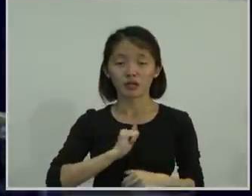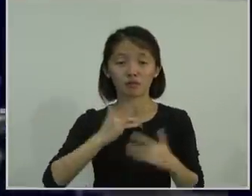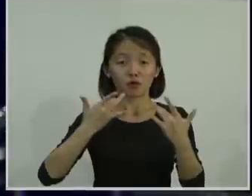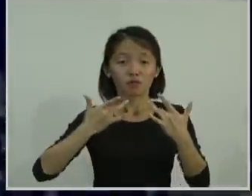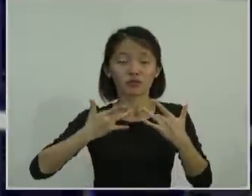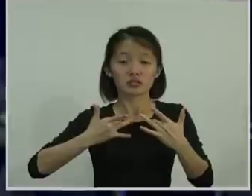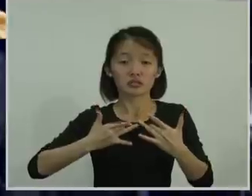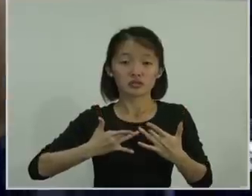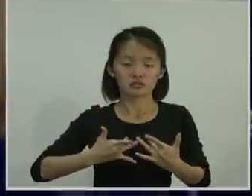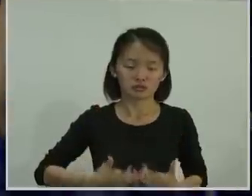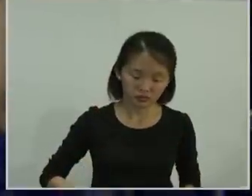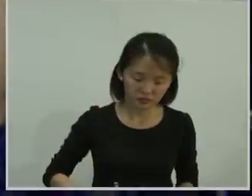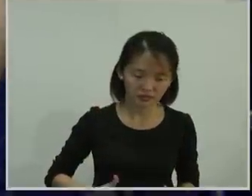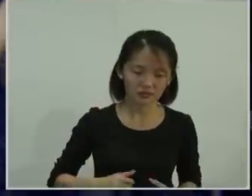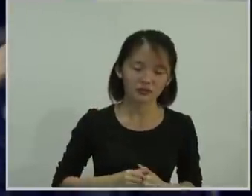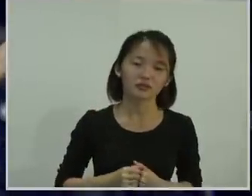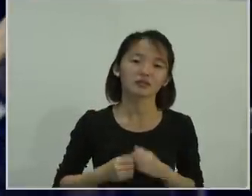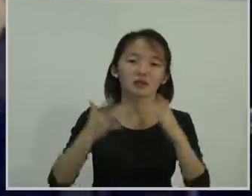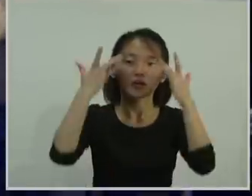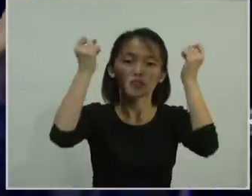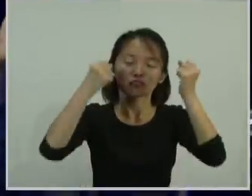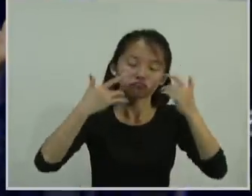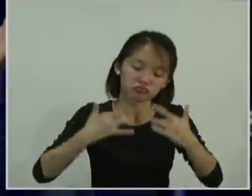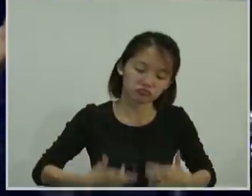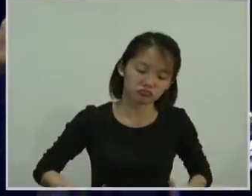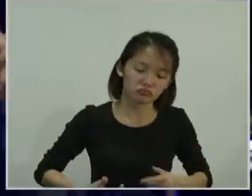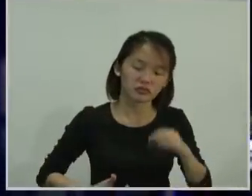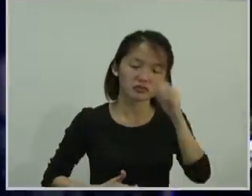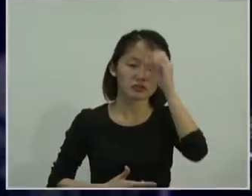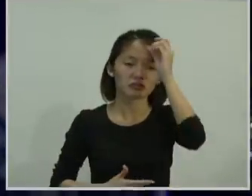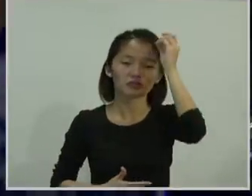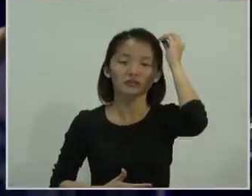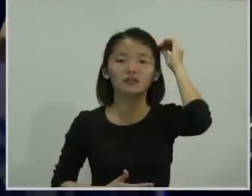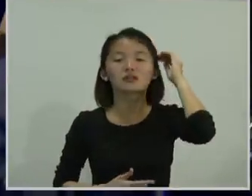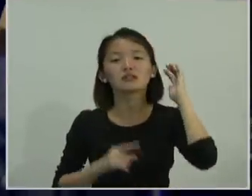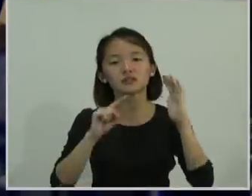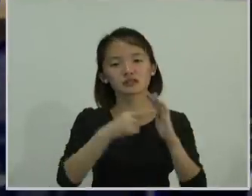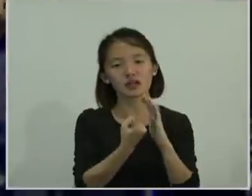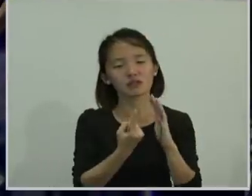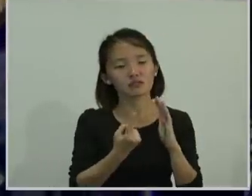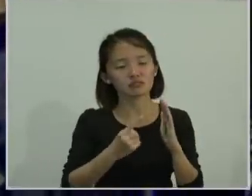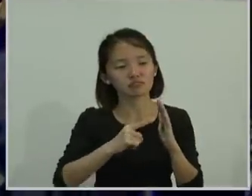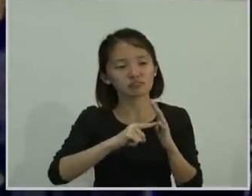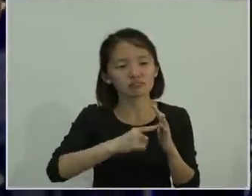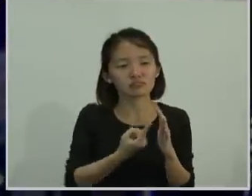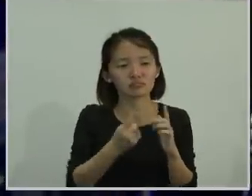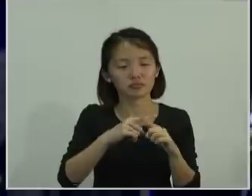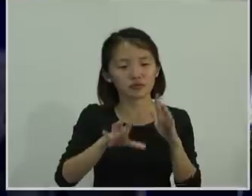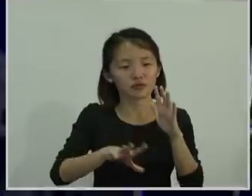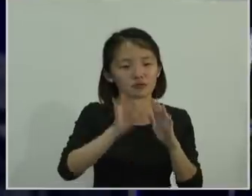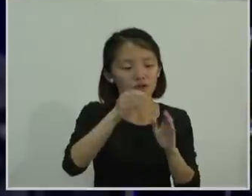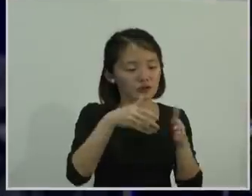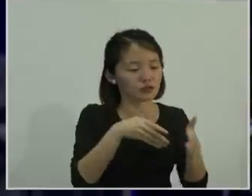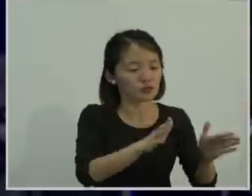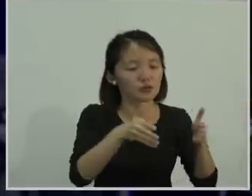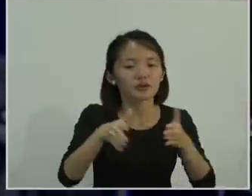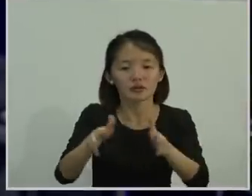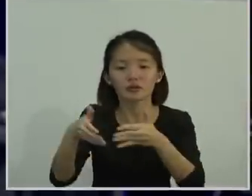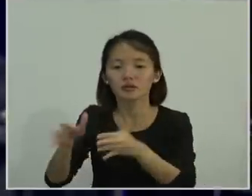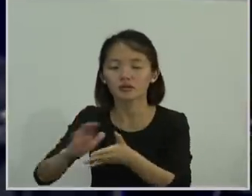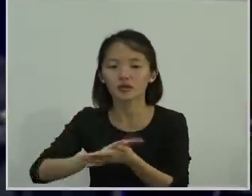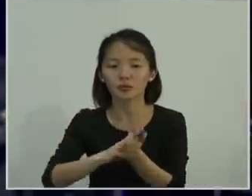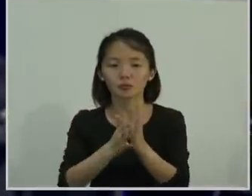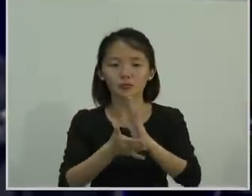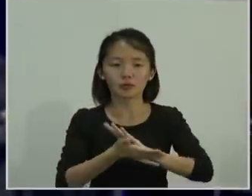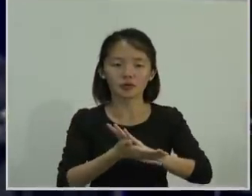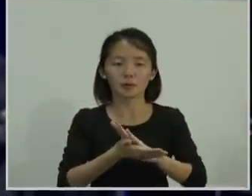And I started to find ways and means, different methods of trying to make myself appear